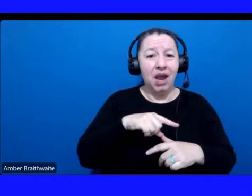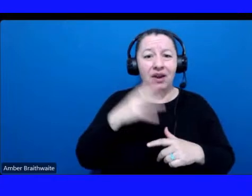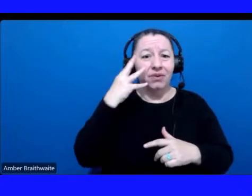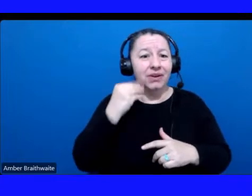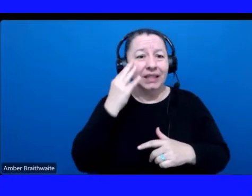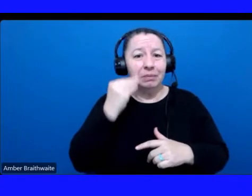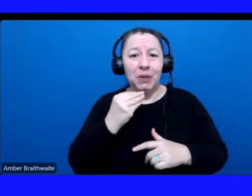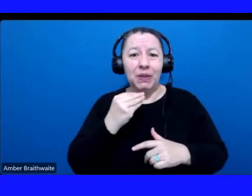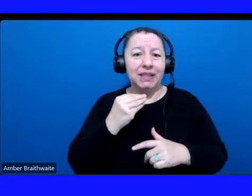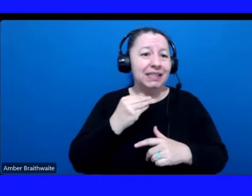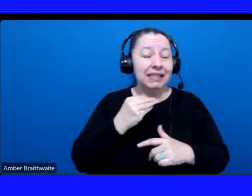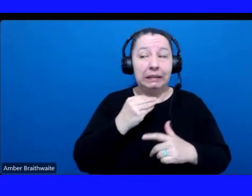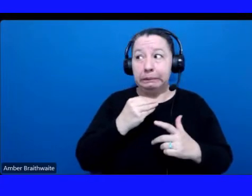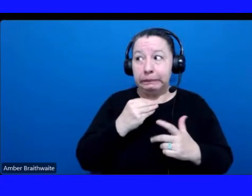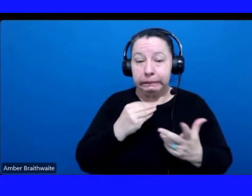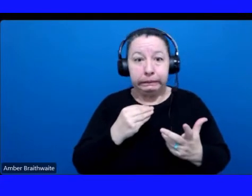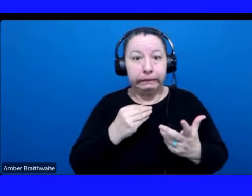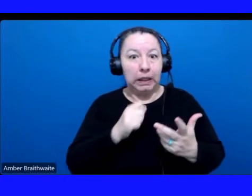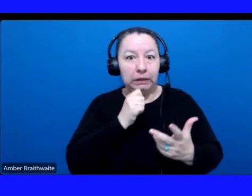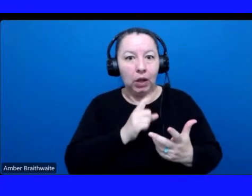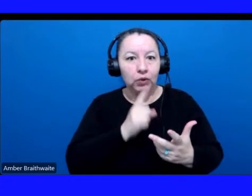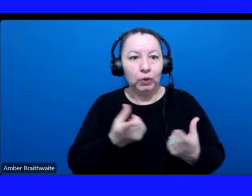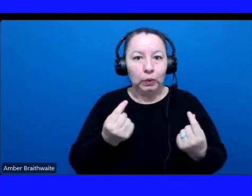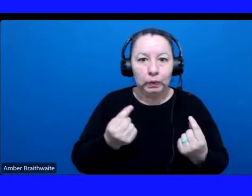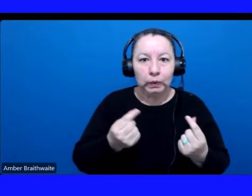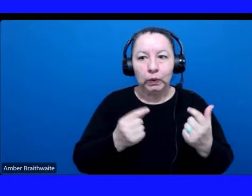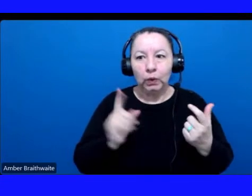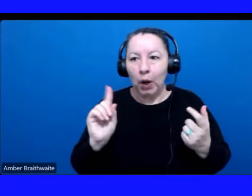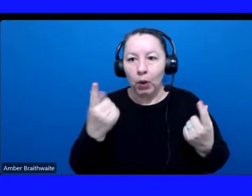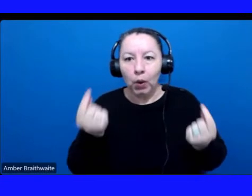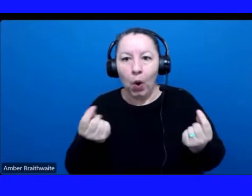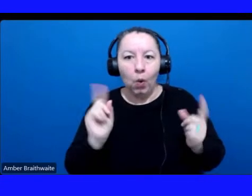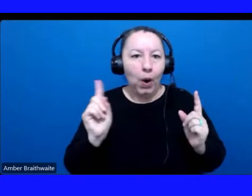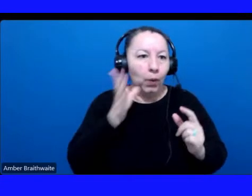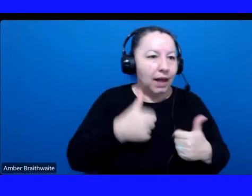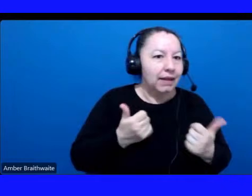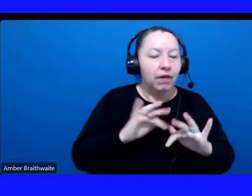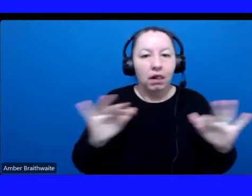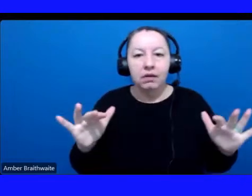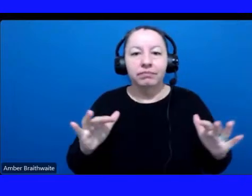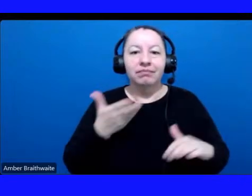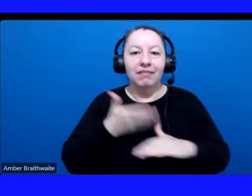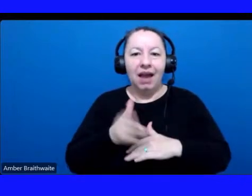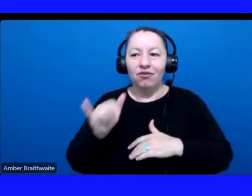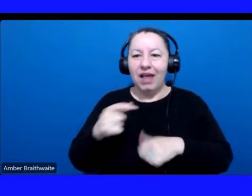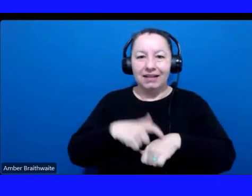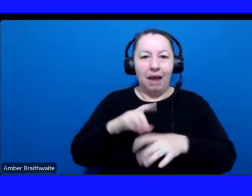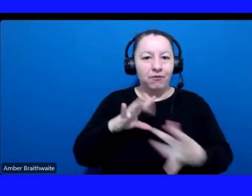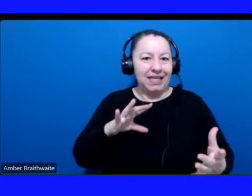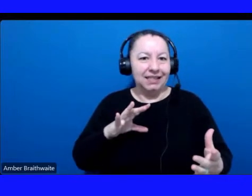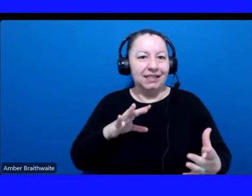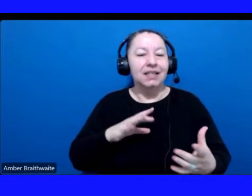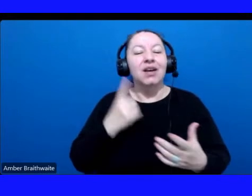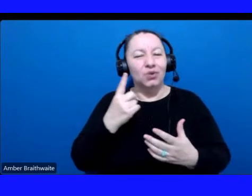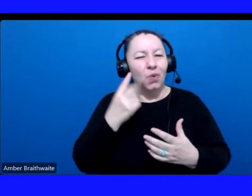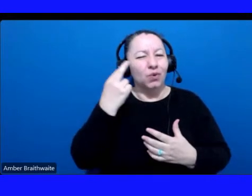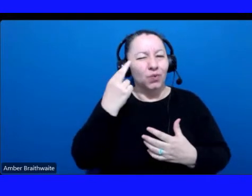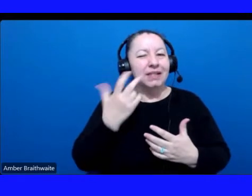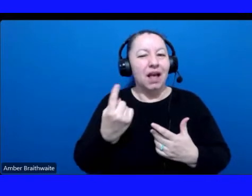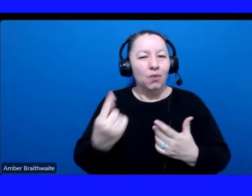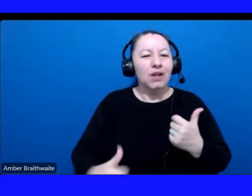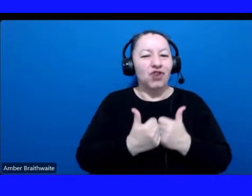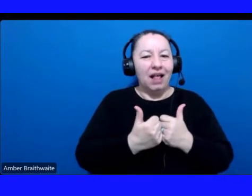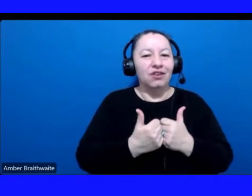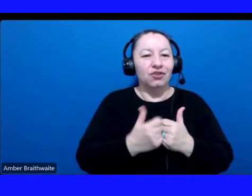achieve the goals that patients are directing for themselves. We hope that includes access to healthcare and some of the other